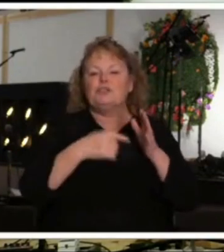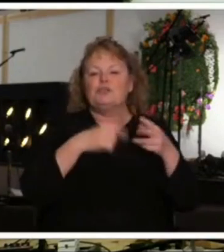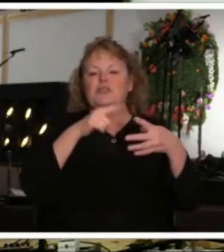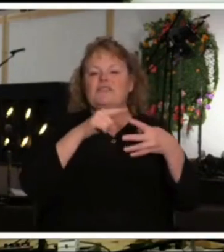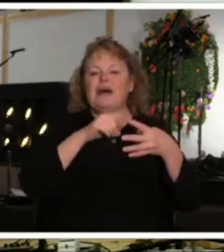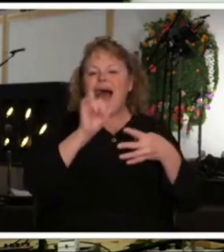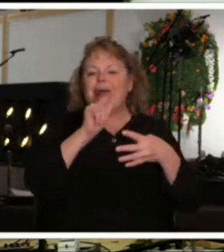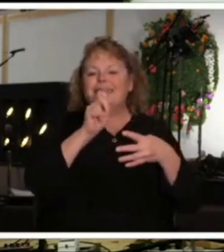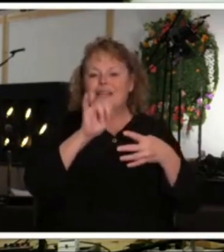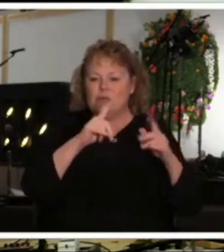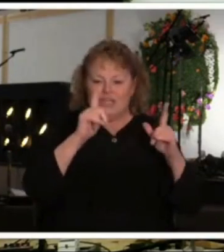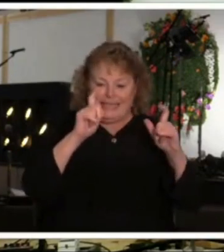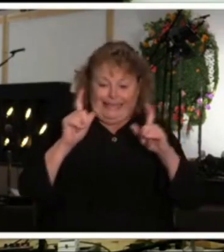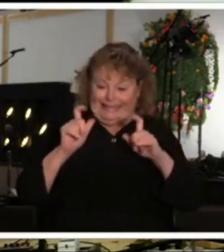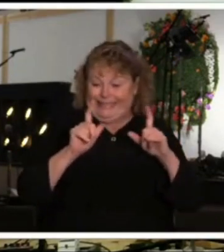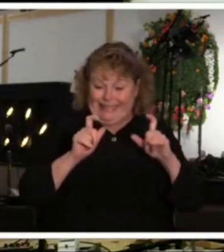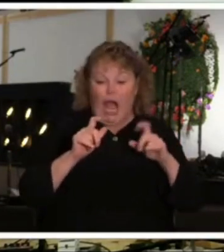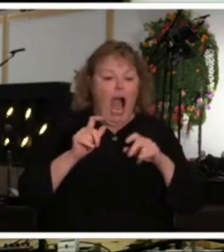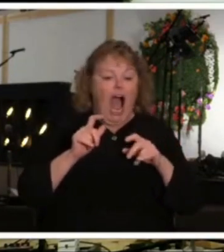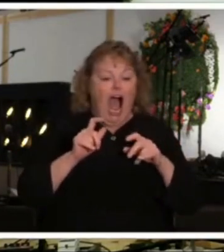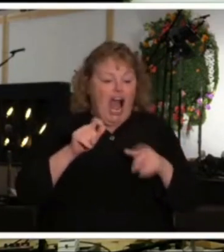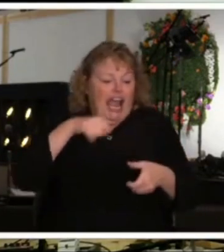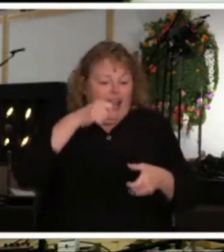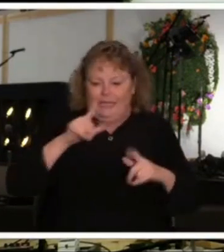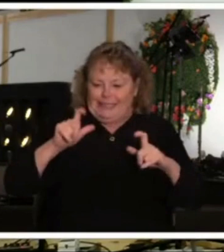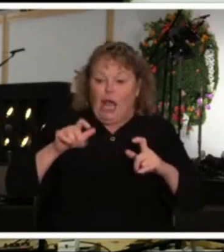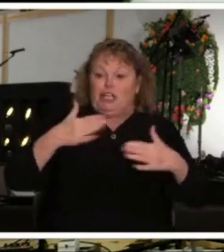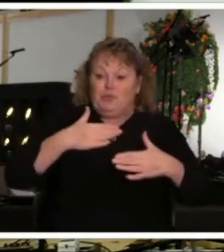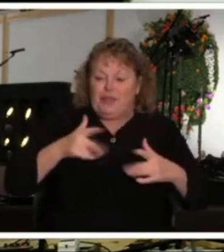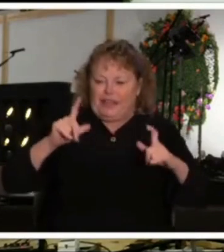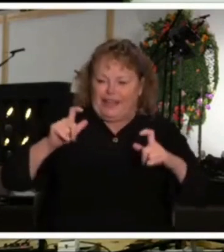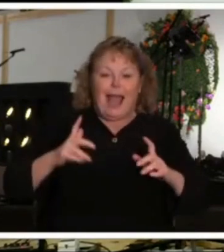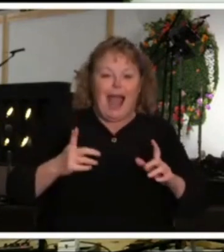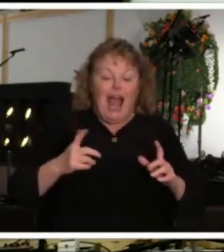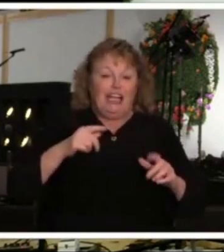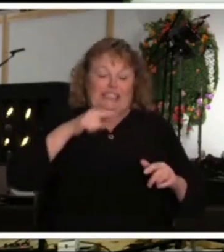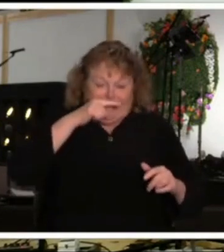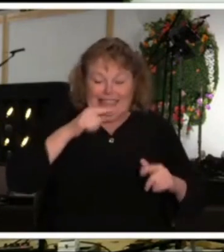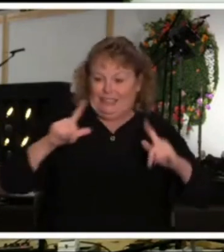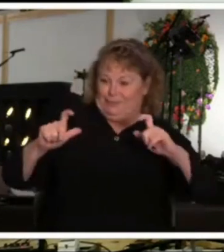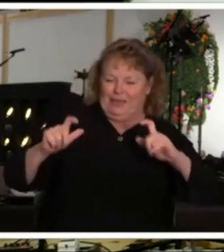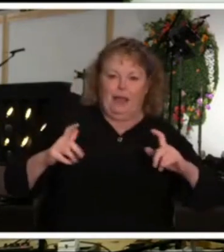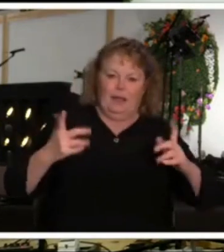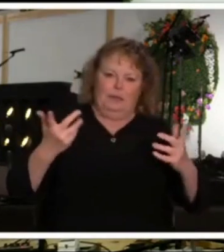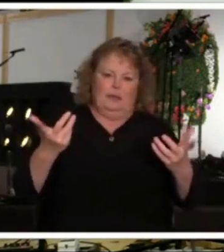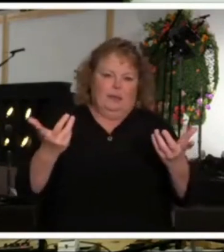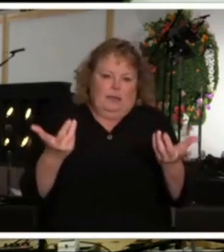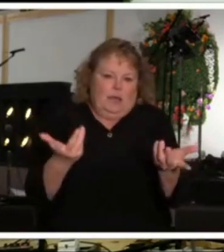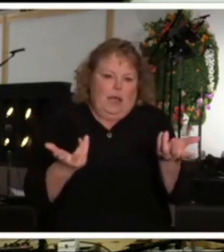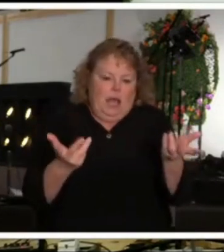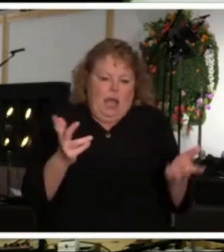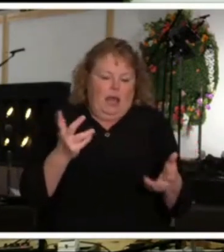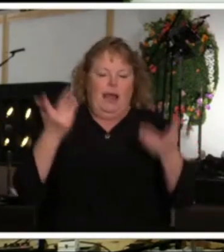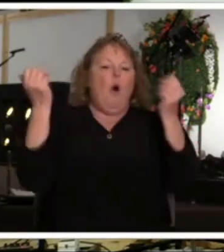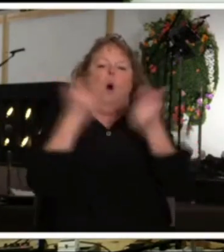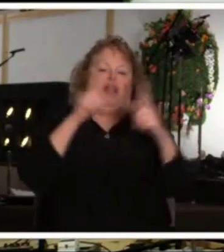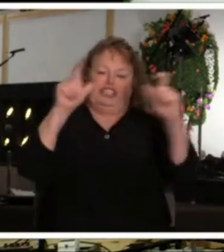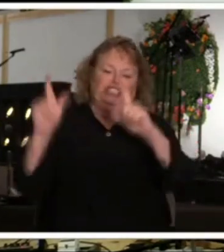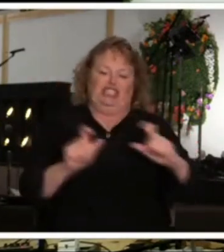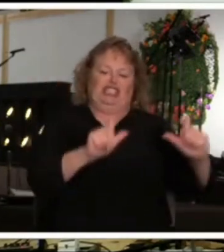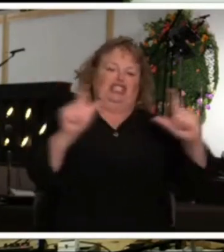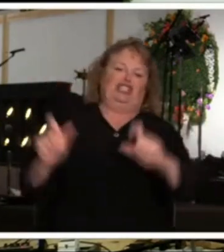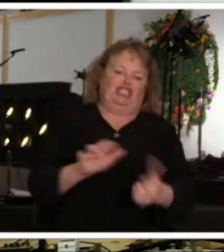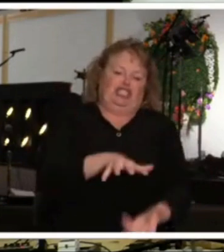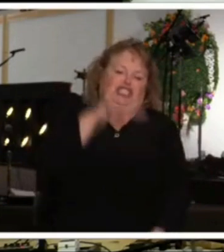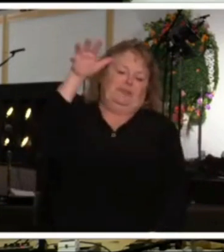We snapped everything. Chicka, chicka, chicka. Oh, she breathed. Chicka, oh, chicka, oh, she turned. Chicka, chicka, chicka.